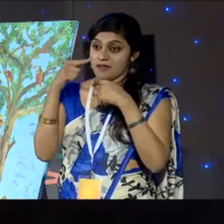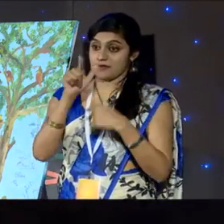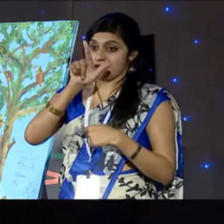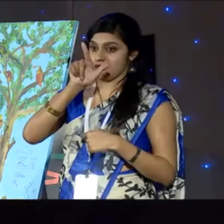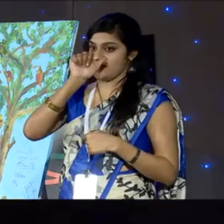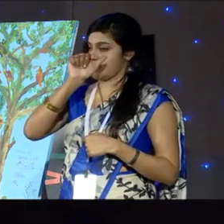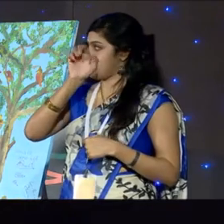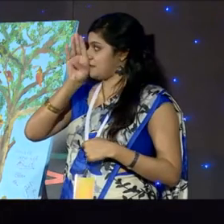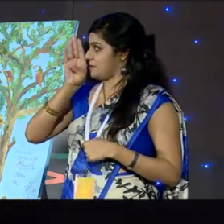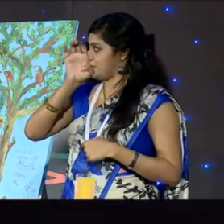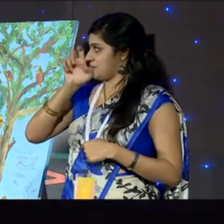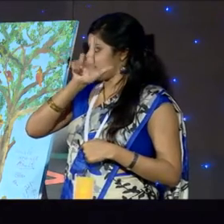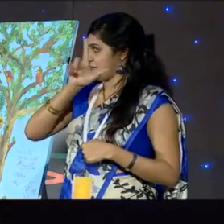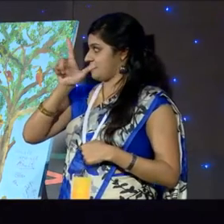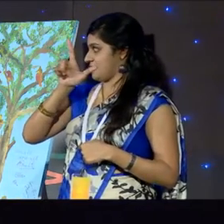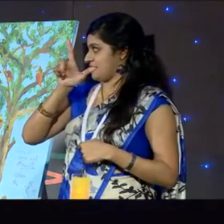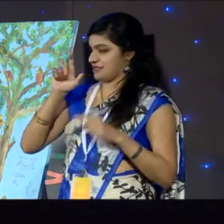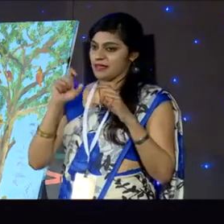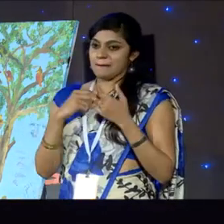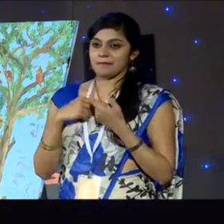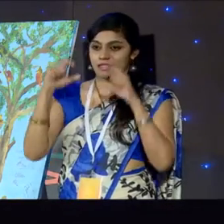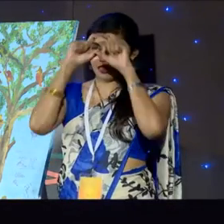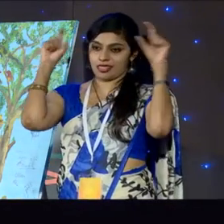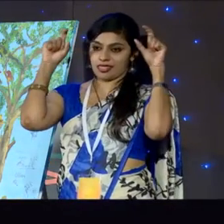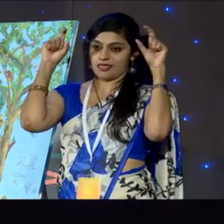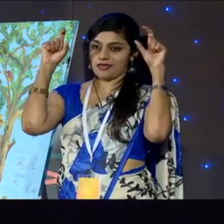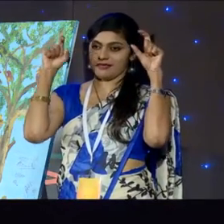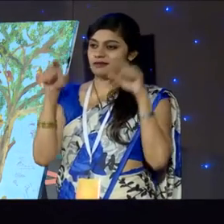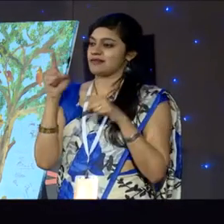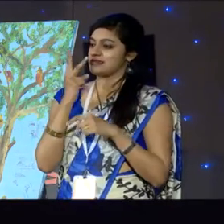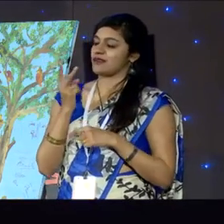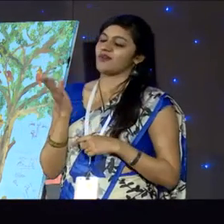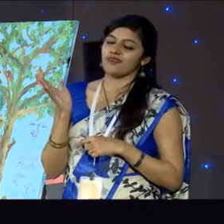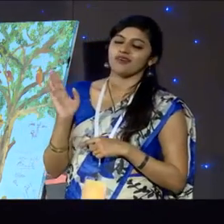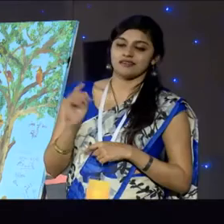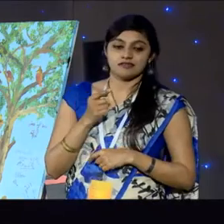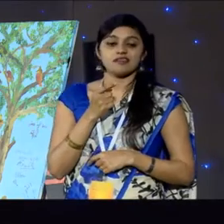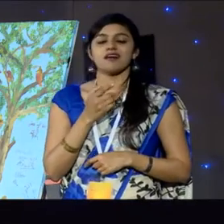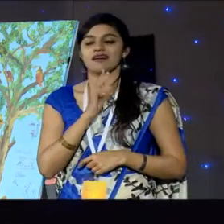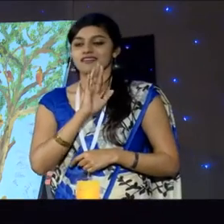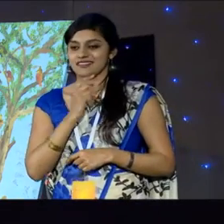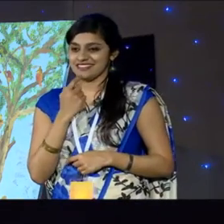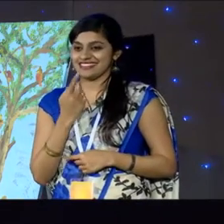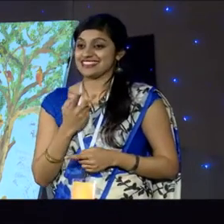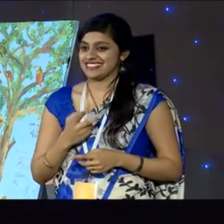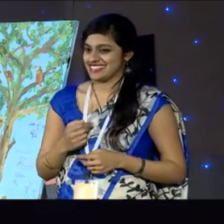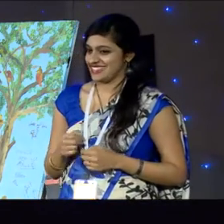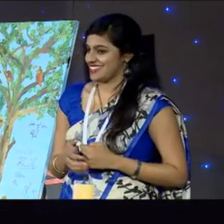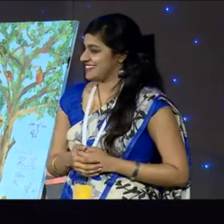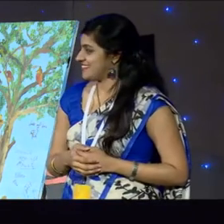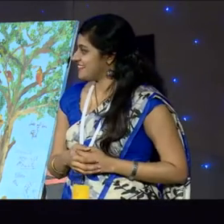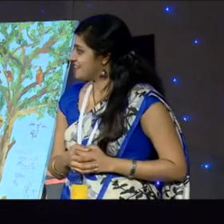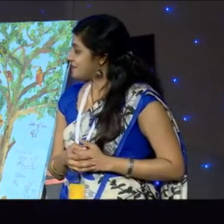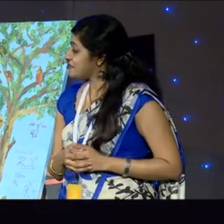know? No offense to any of you guys. I might offend you guys. If you're gonna belt me one at a time, take me to a corner, please,